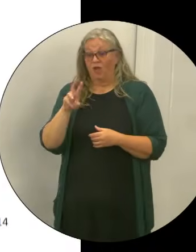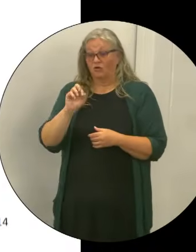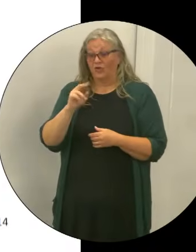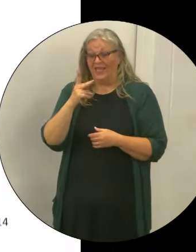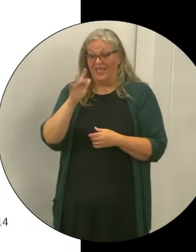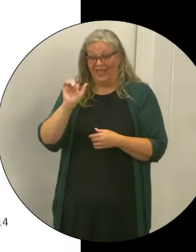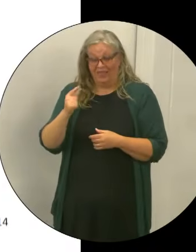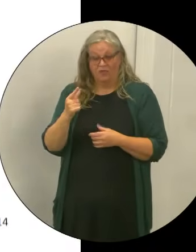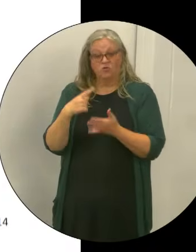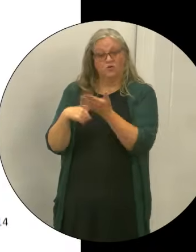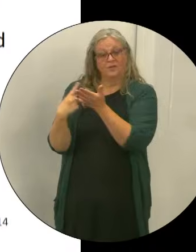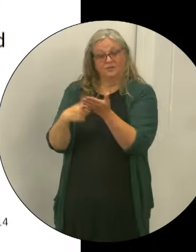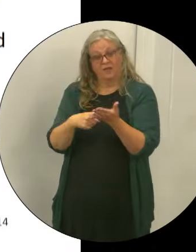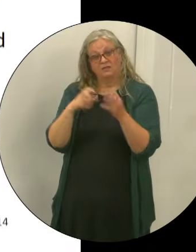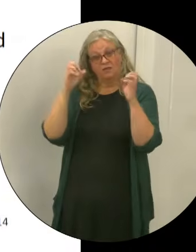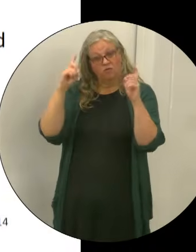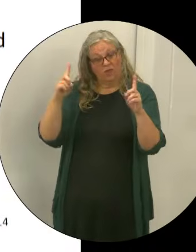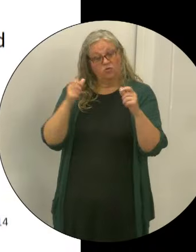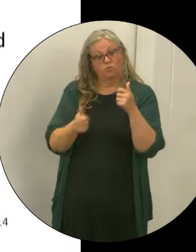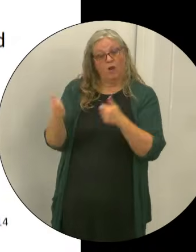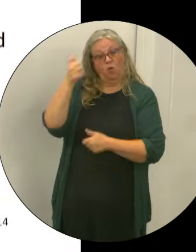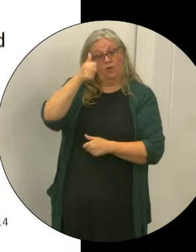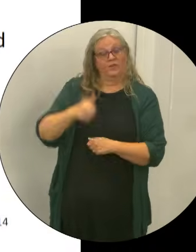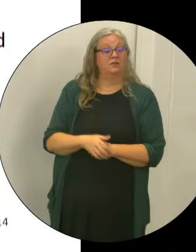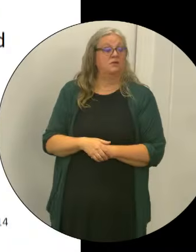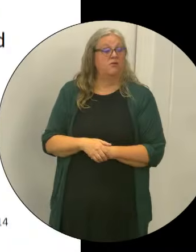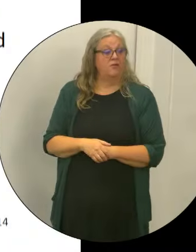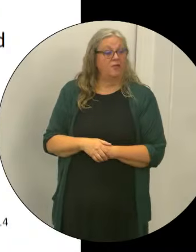discuss statewide education priorities.